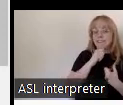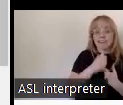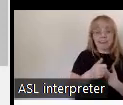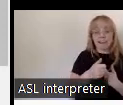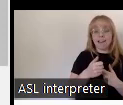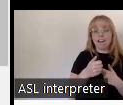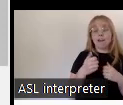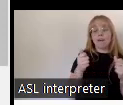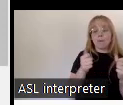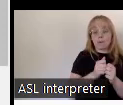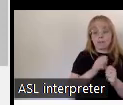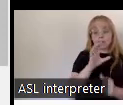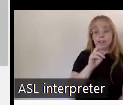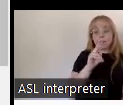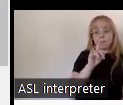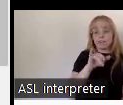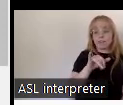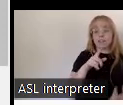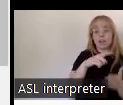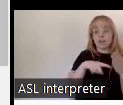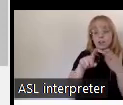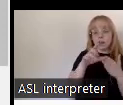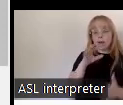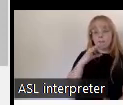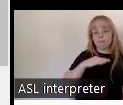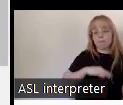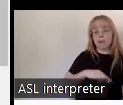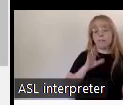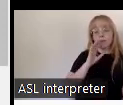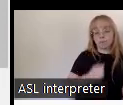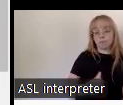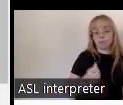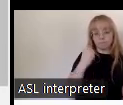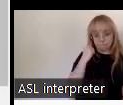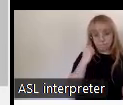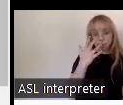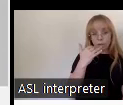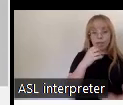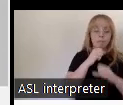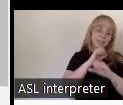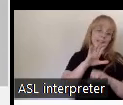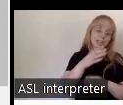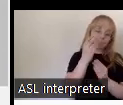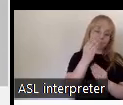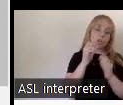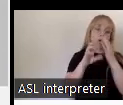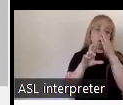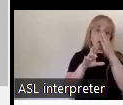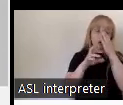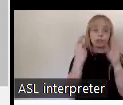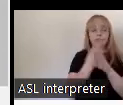county, the benefit lookup will be denied. That's one way of protecting information. The other option is a county case